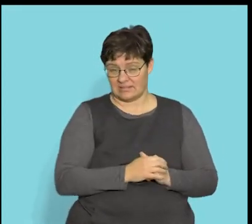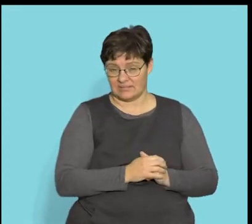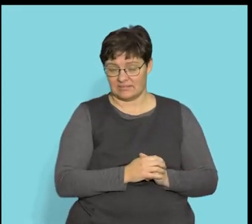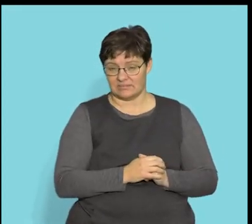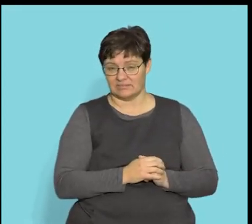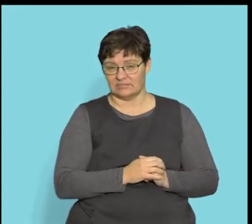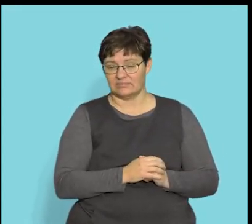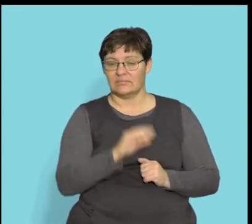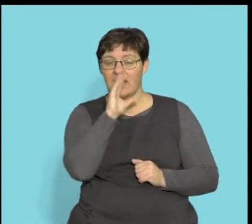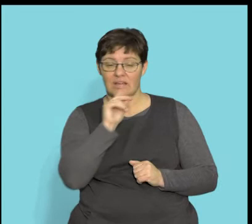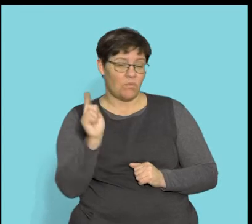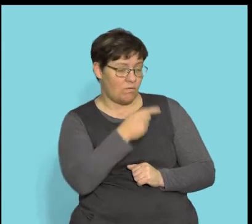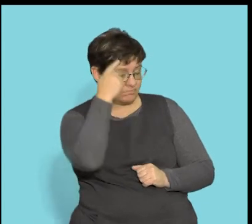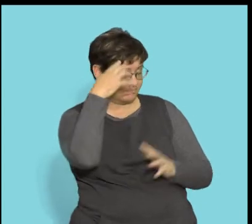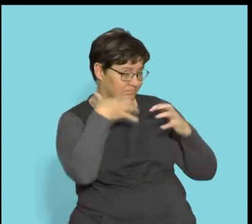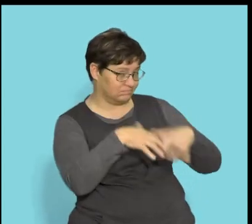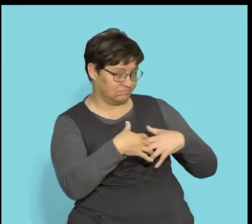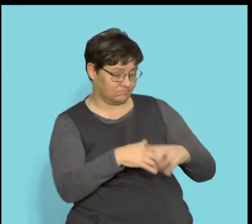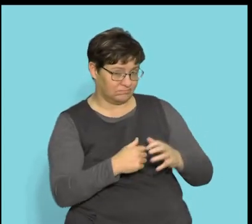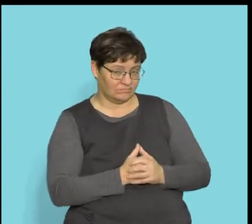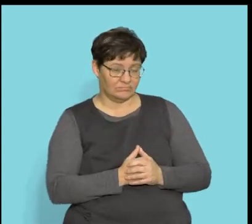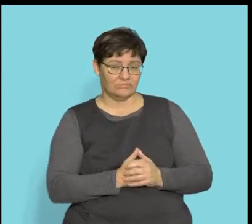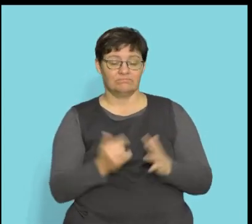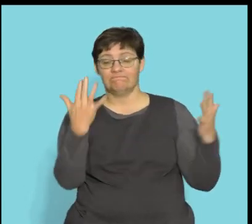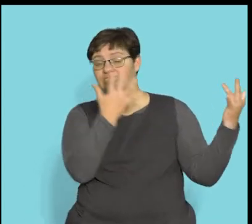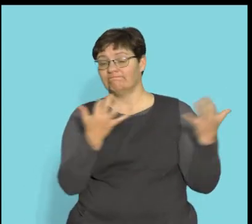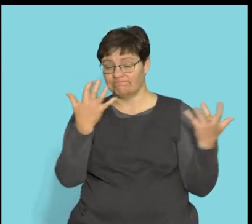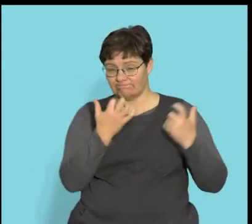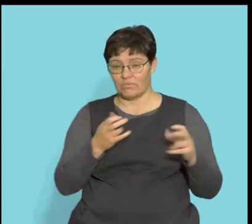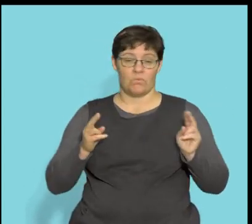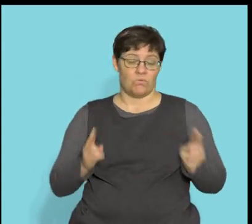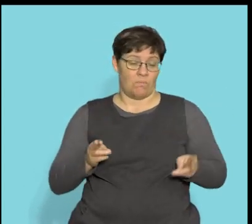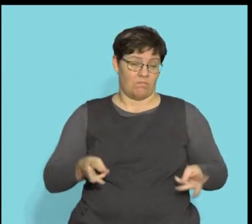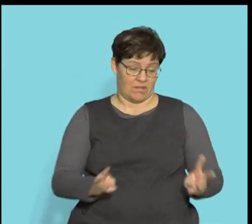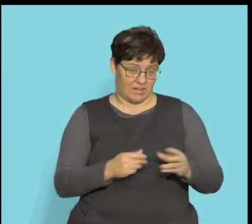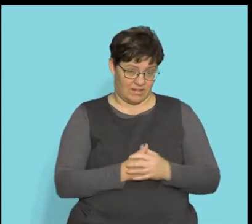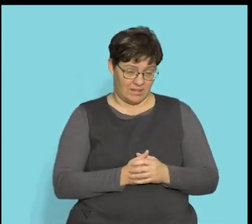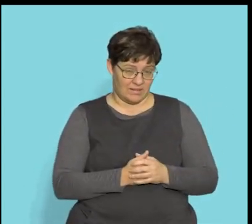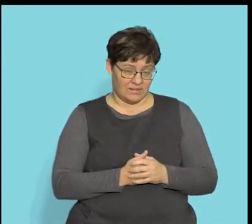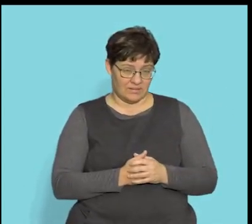k. So I'm going to ask everyone to think. If I calculate the volume normally,